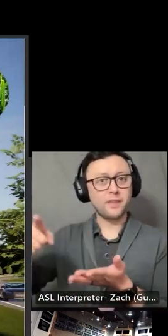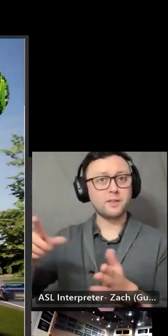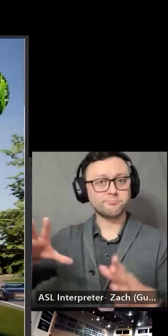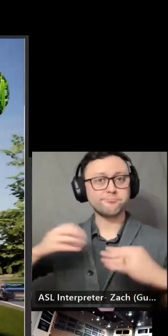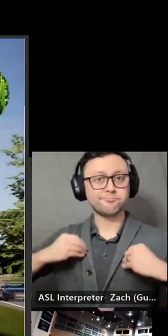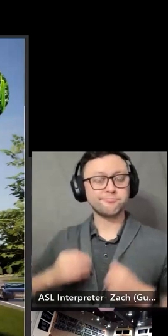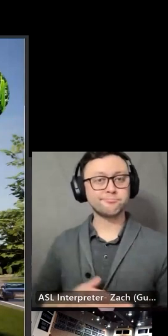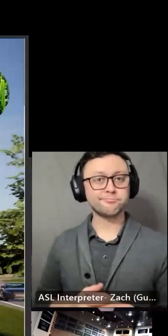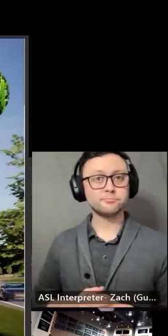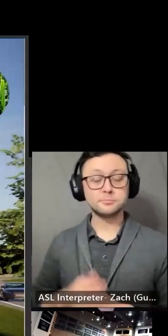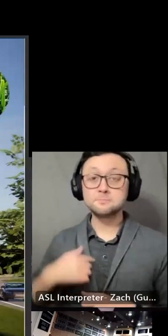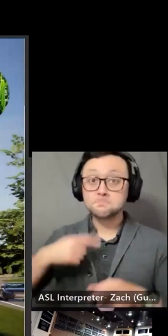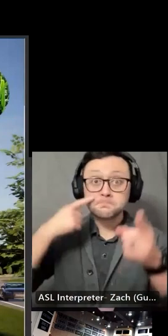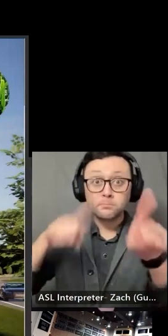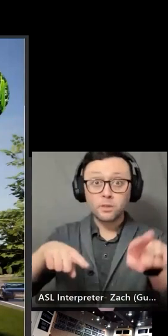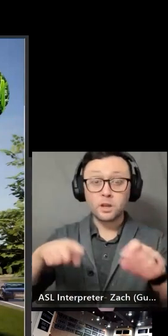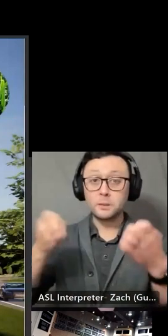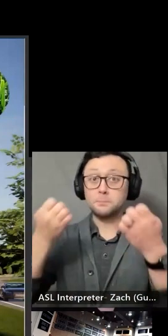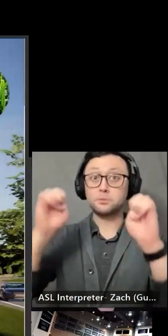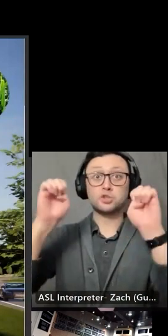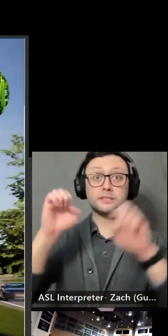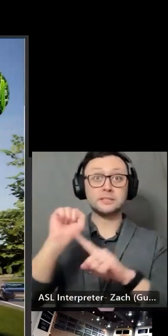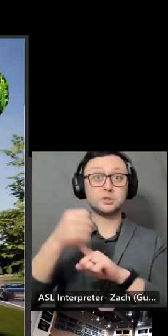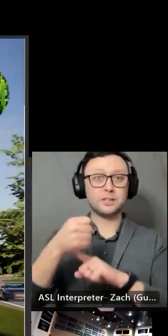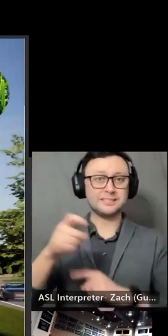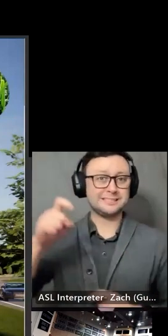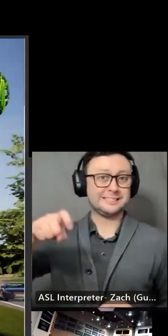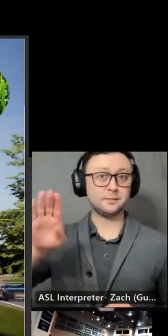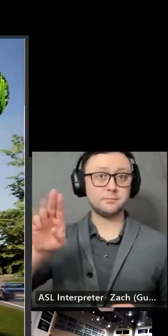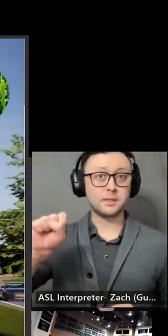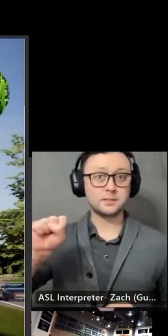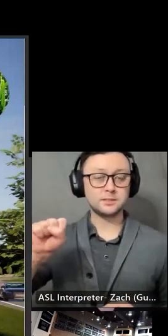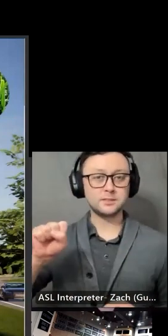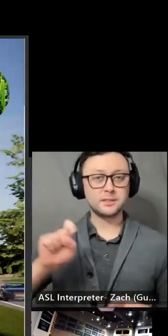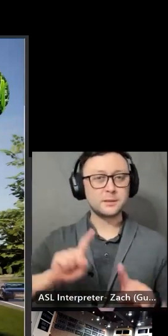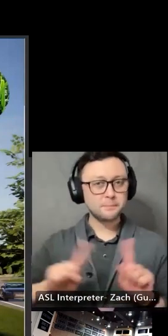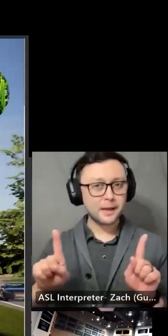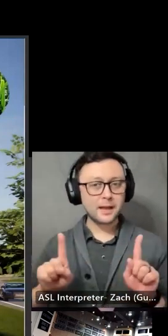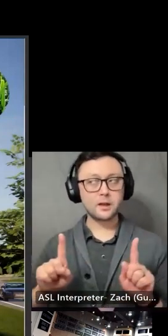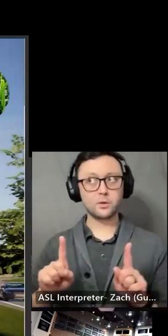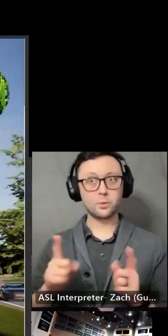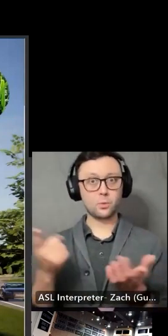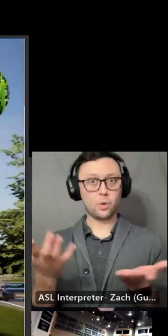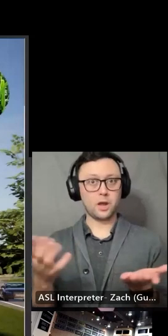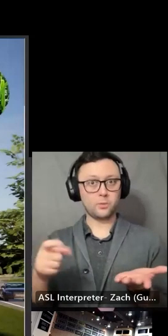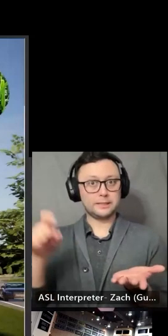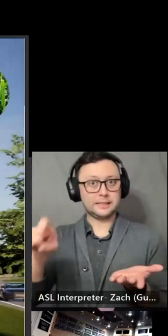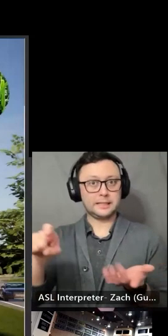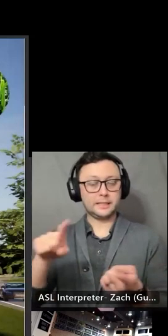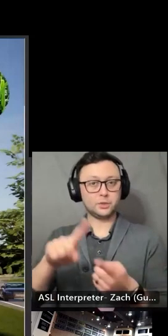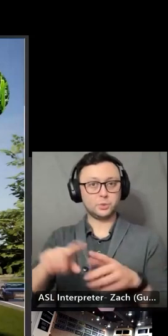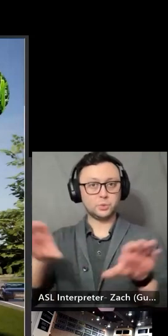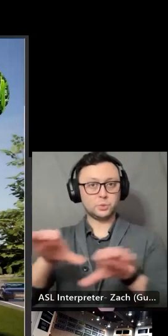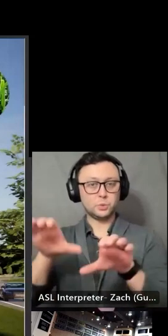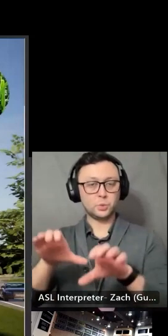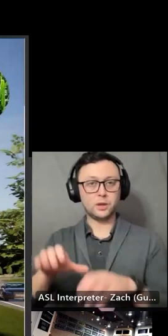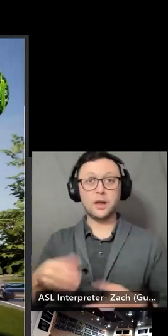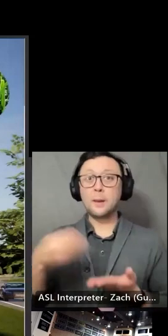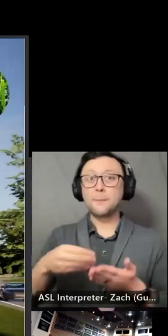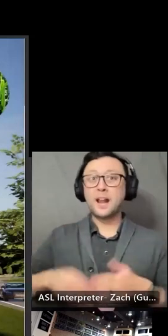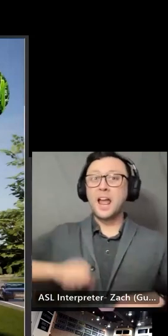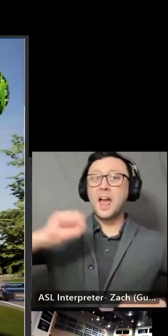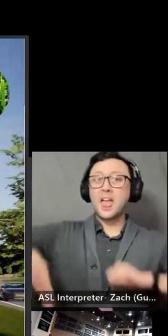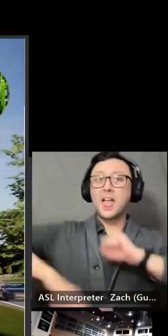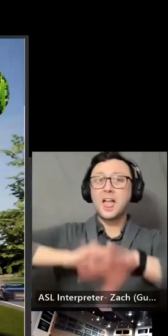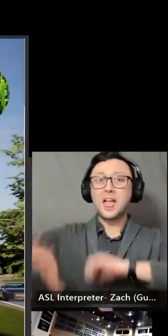agree, we may have an emergency situation, but panicking to get it done, throwing money at it, is not the way